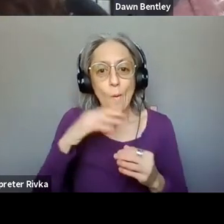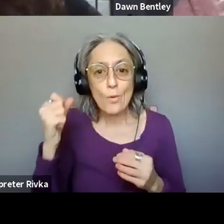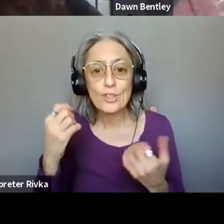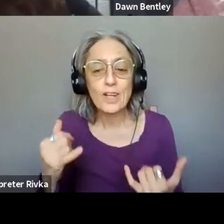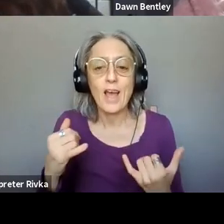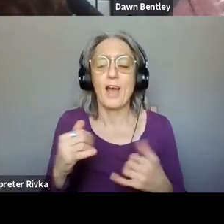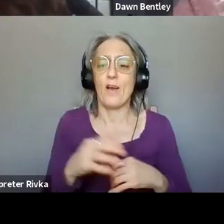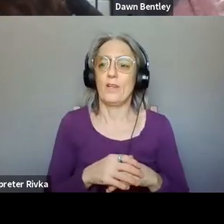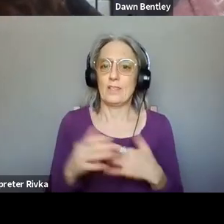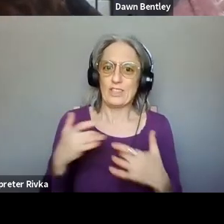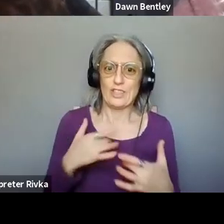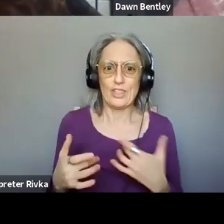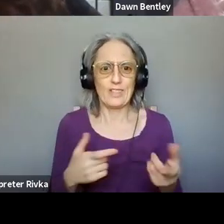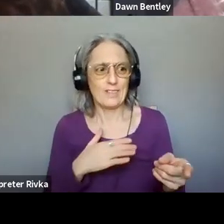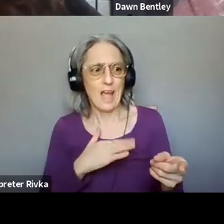there's no